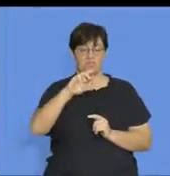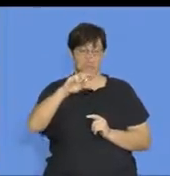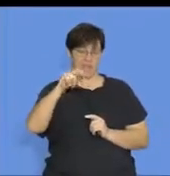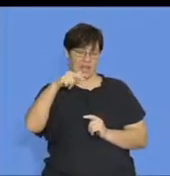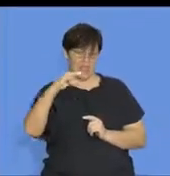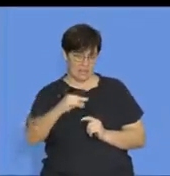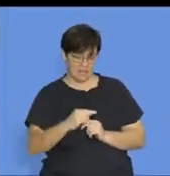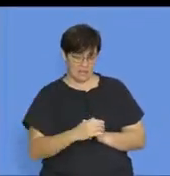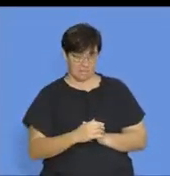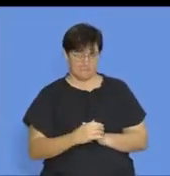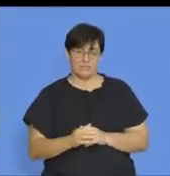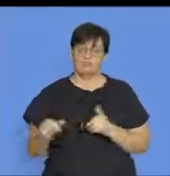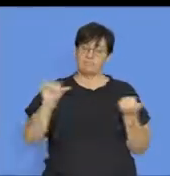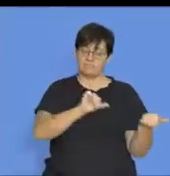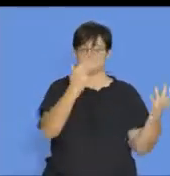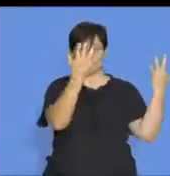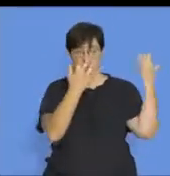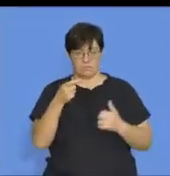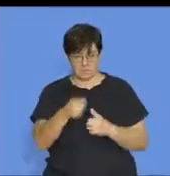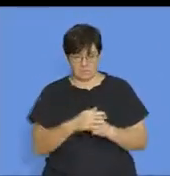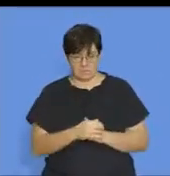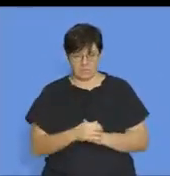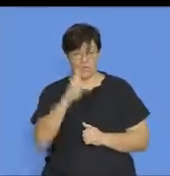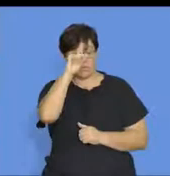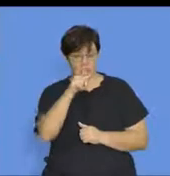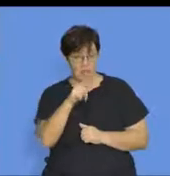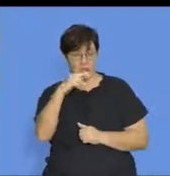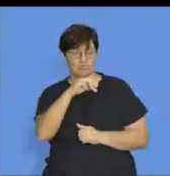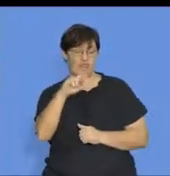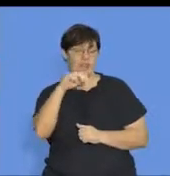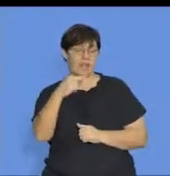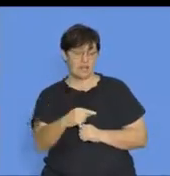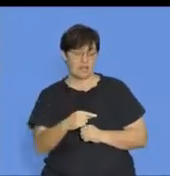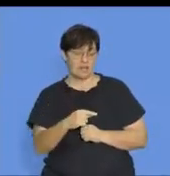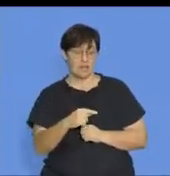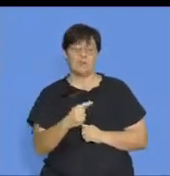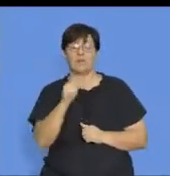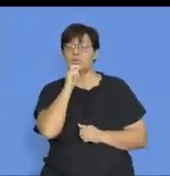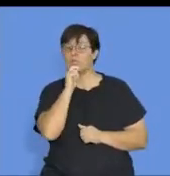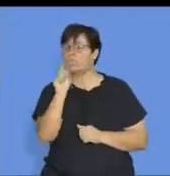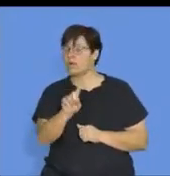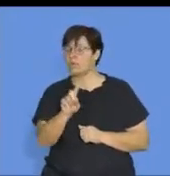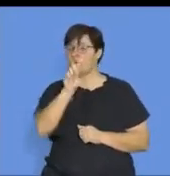So let's quickly go back to our calculation. So remember Craig, I'm going to use the